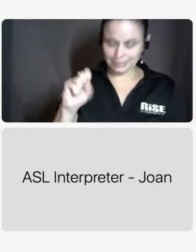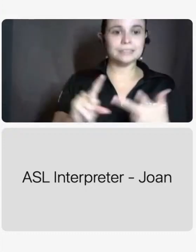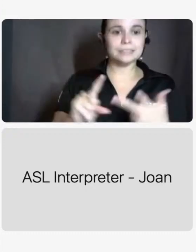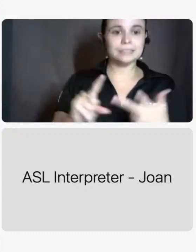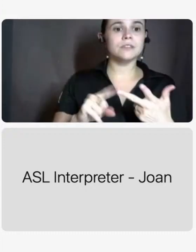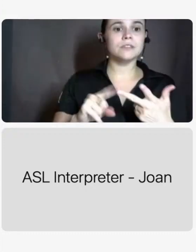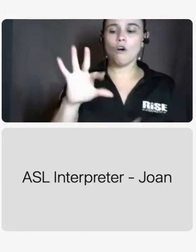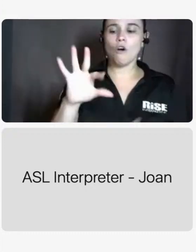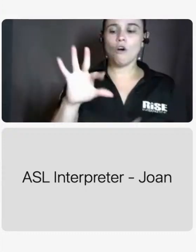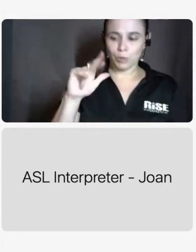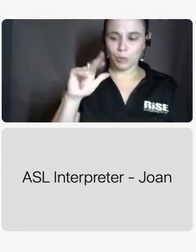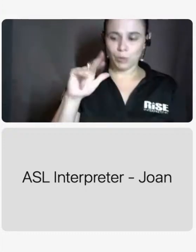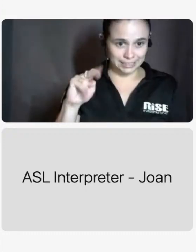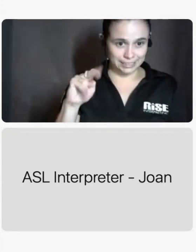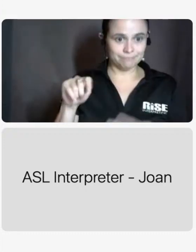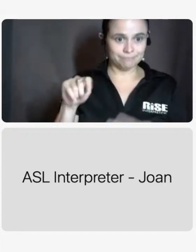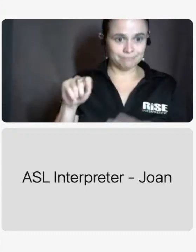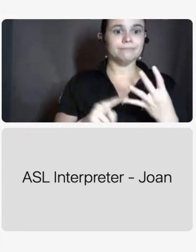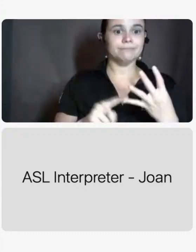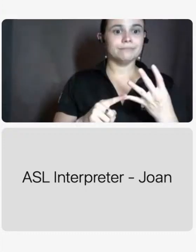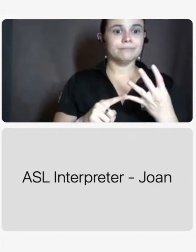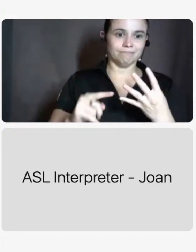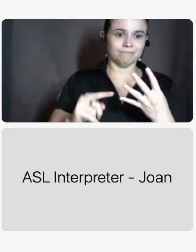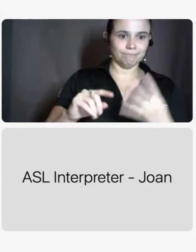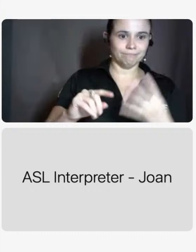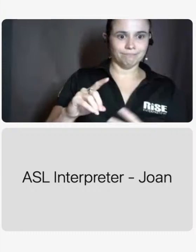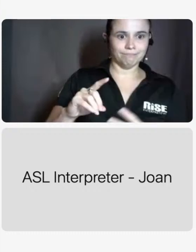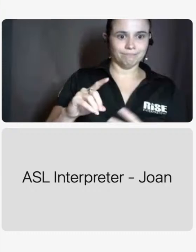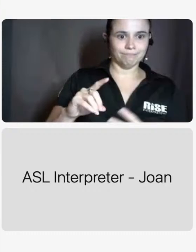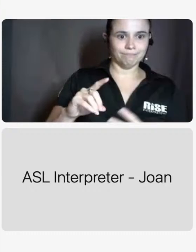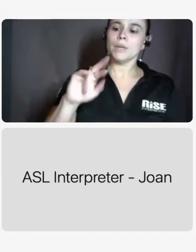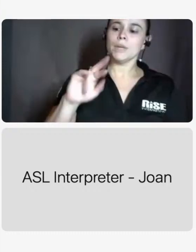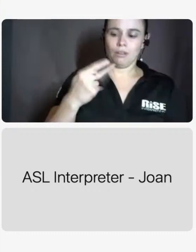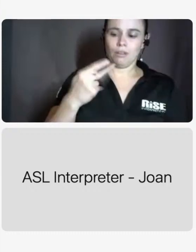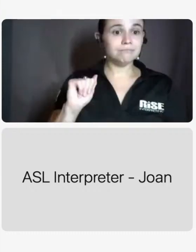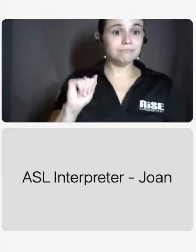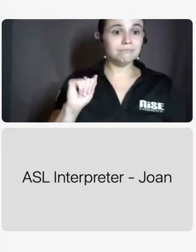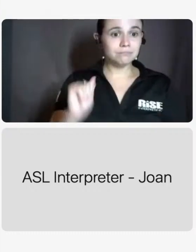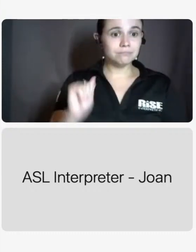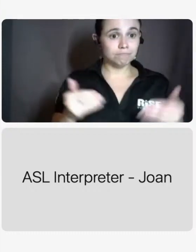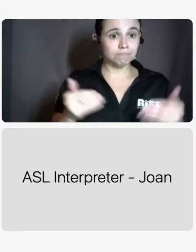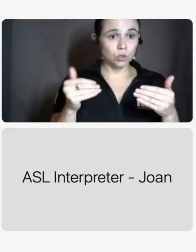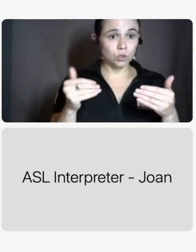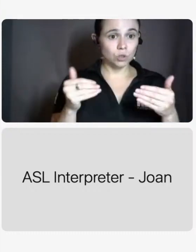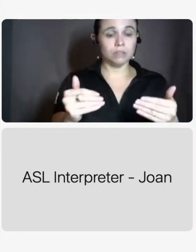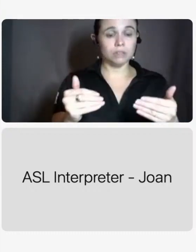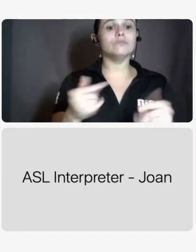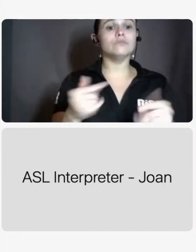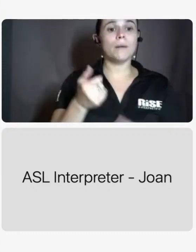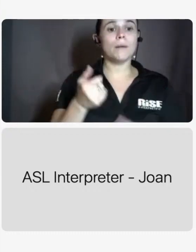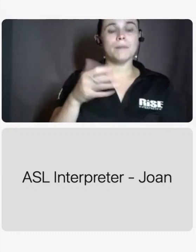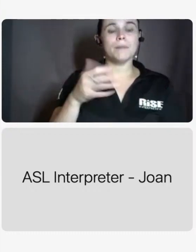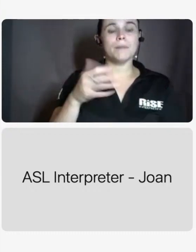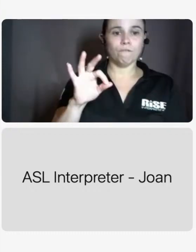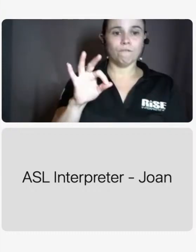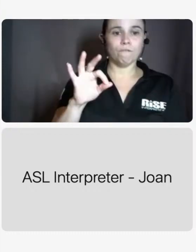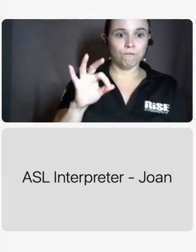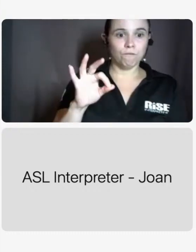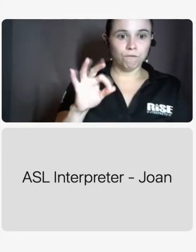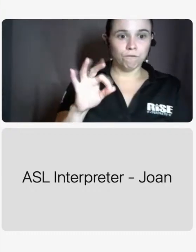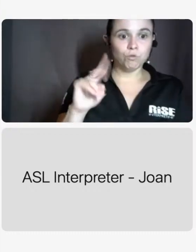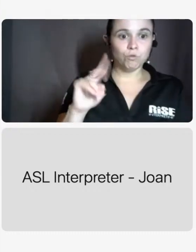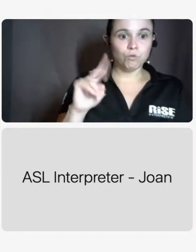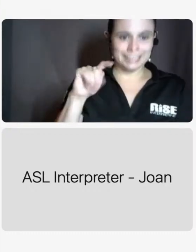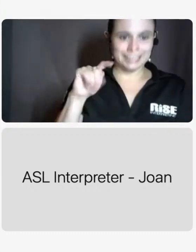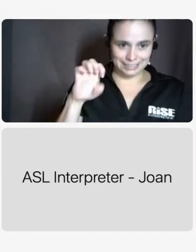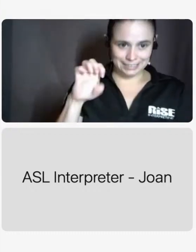Flores. Yes. Thank you. On motion by Board Member Fuentes and Board Member Flores, Dan Flores, the board adopted